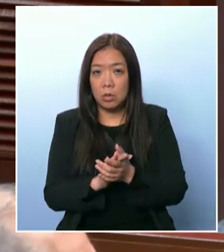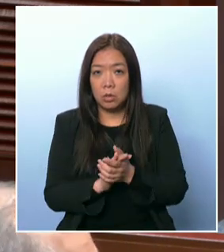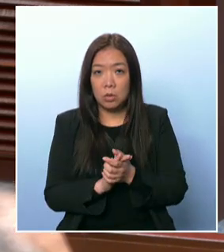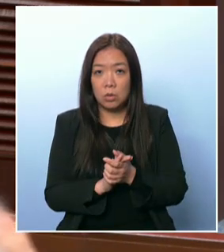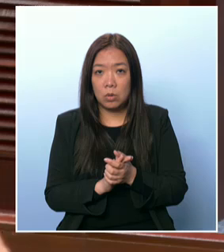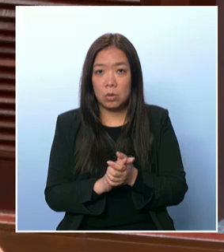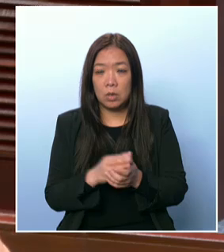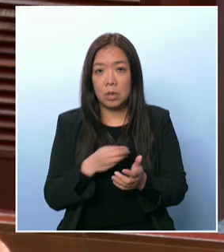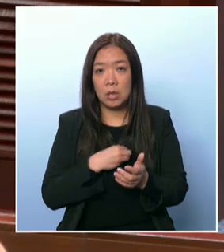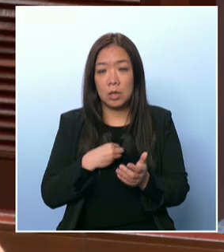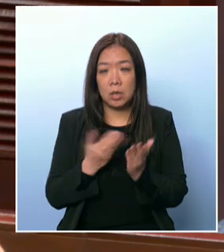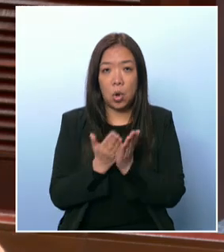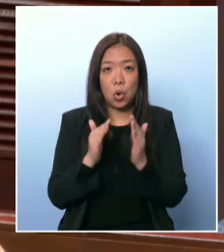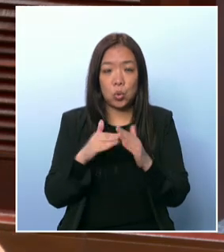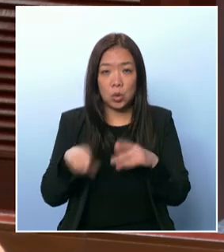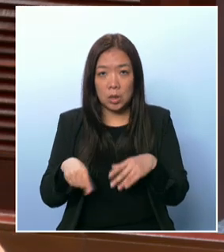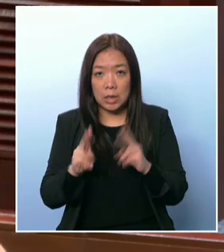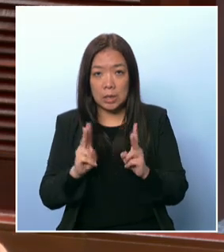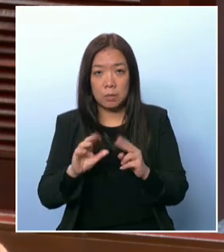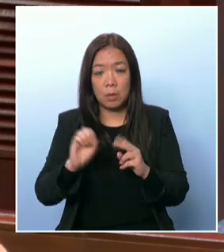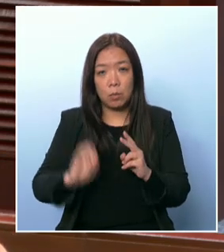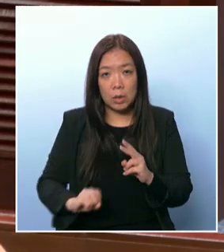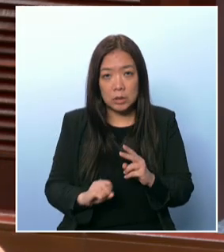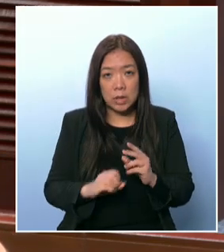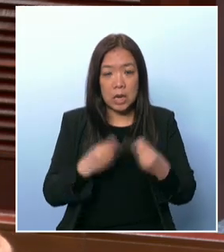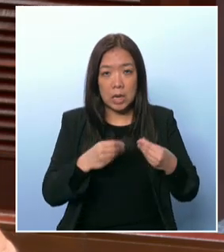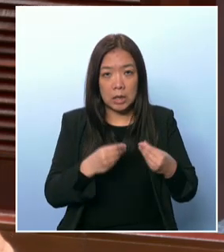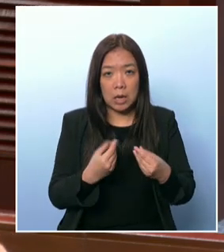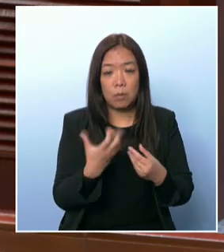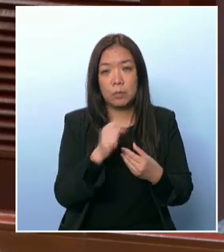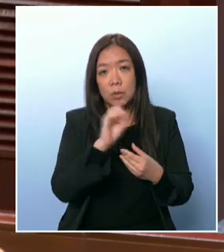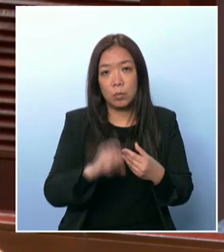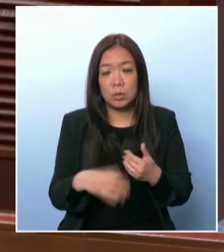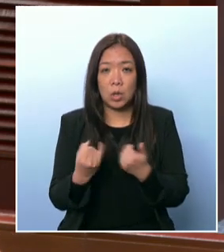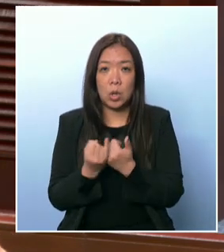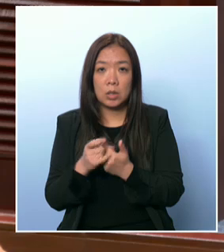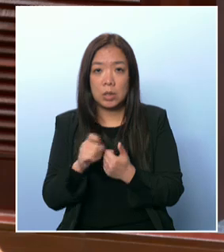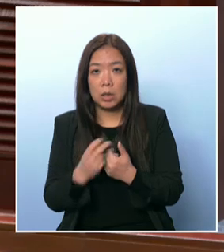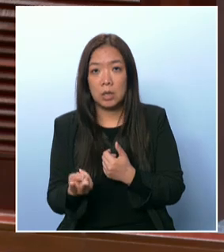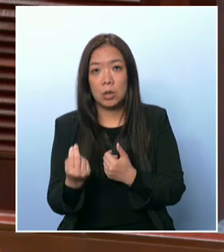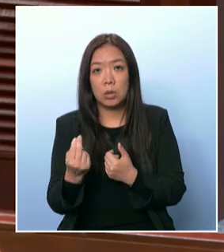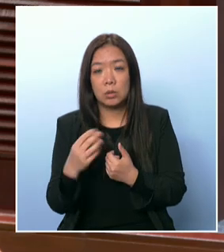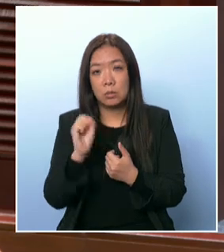Now, in 20 years' time, the number